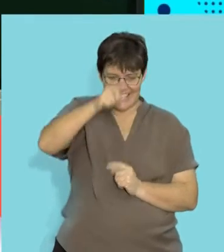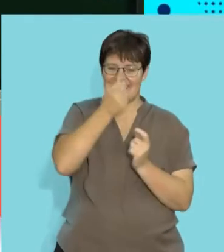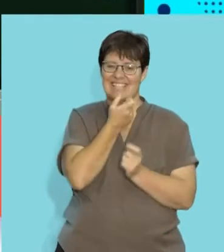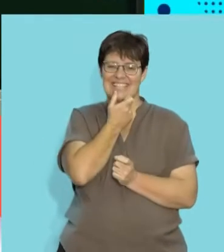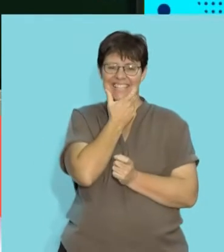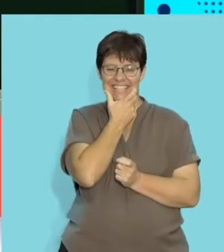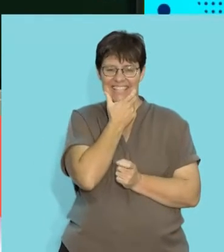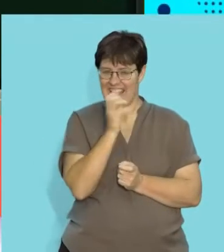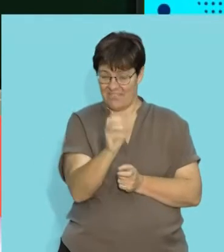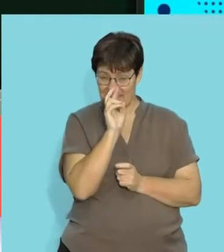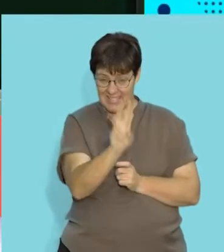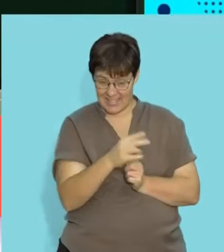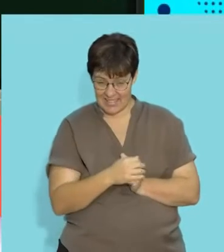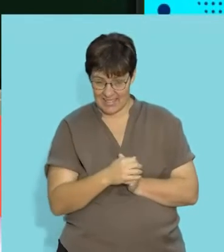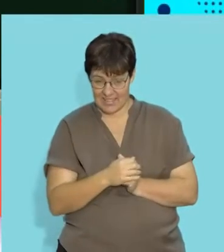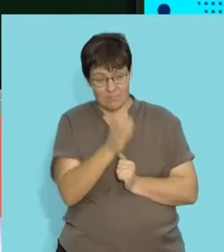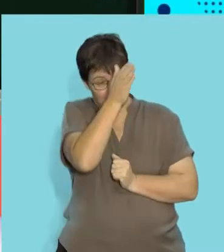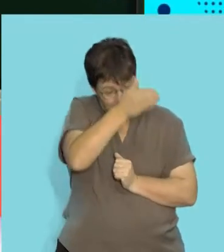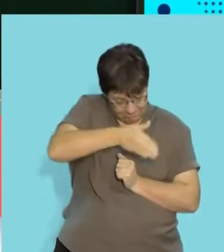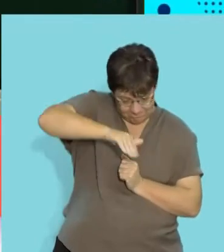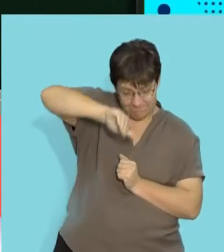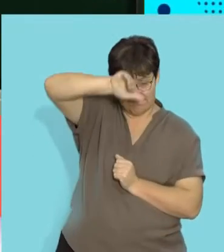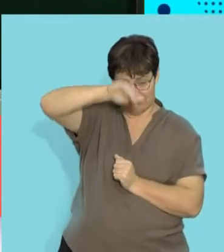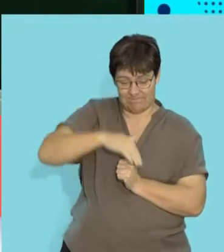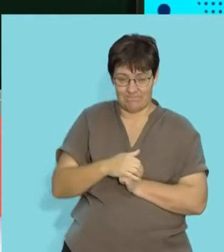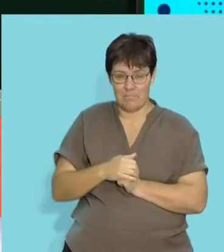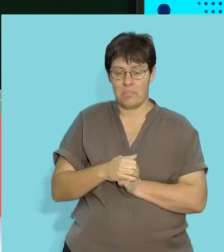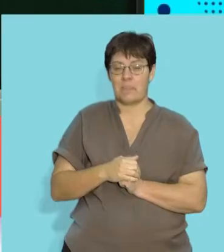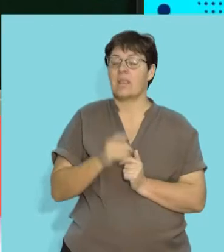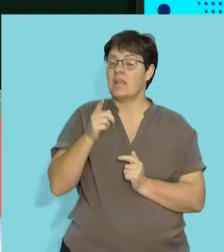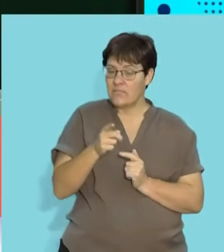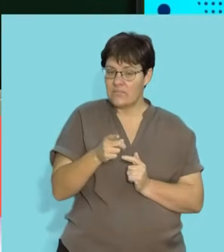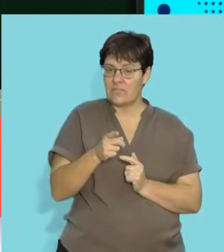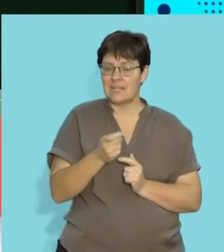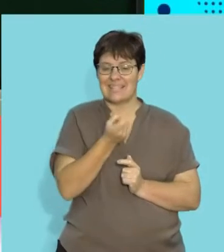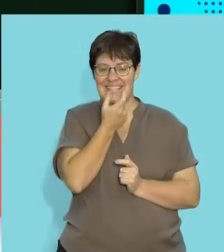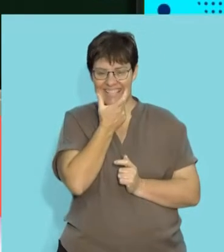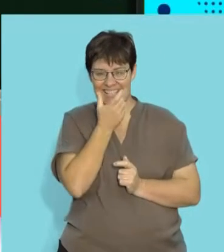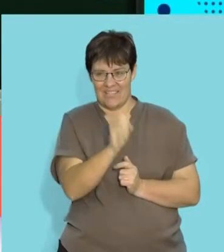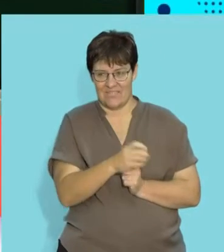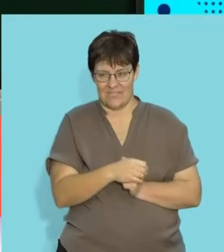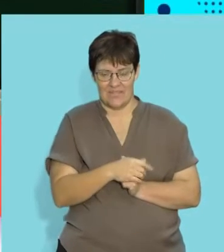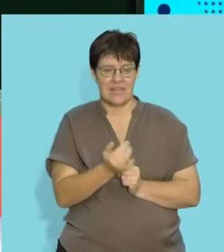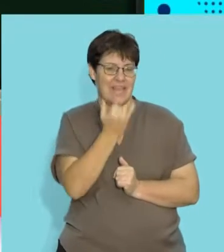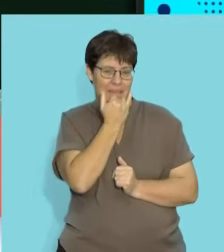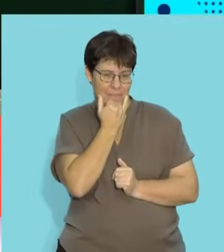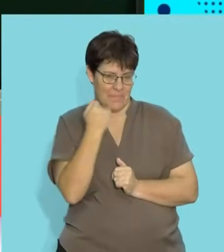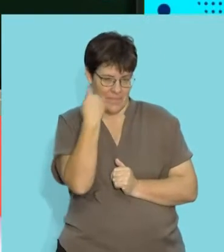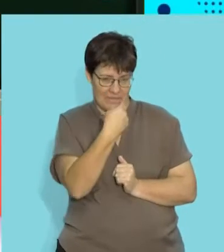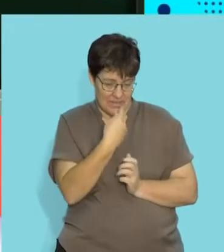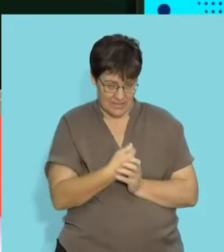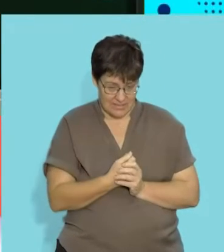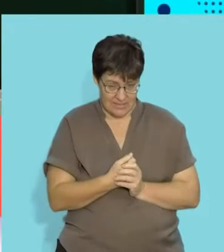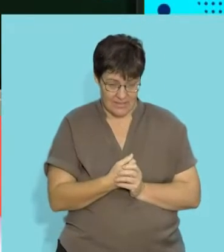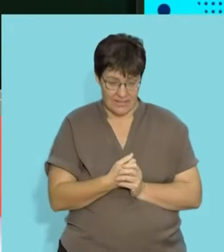face? It's because it is forming a smile, right? So it's a curve that is facing up like this. So it is forming a